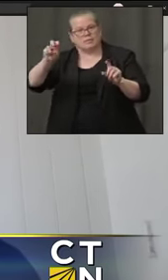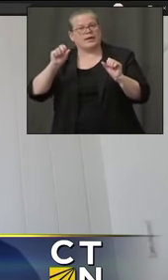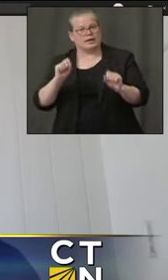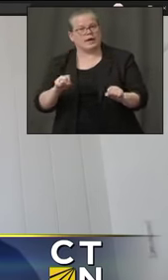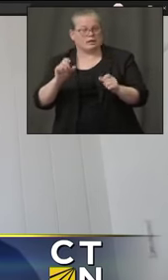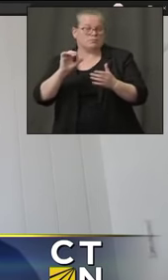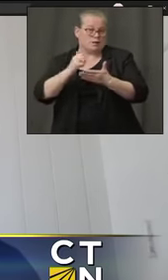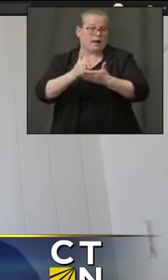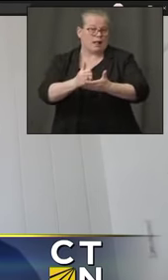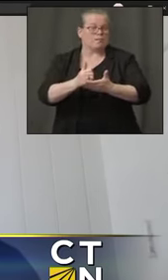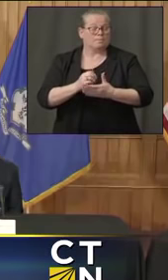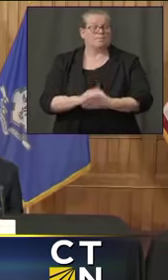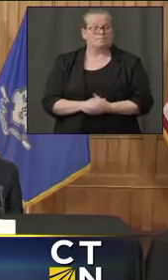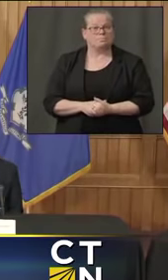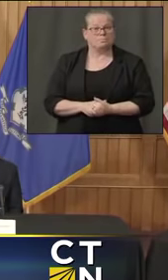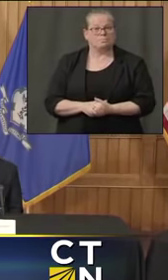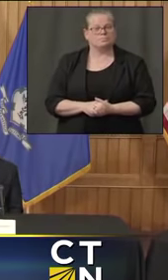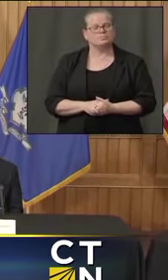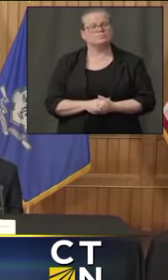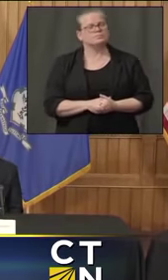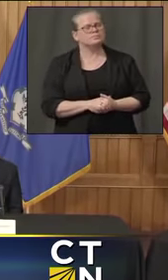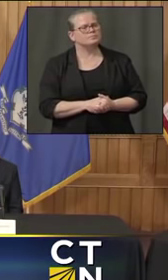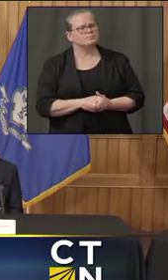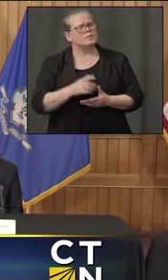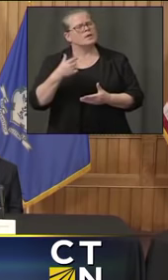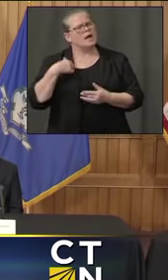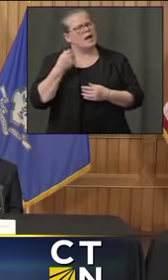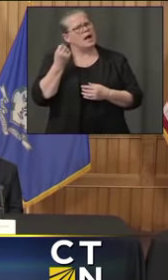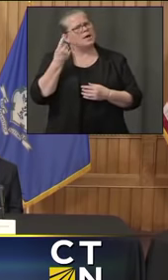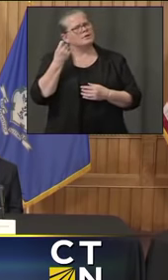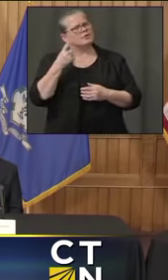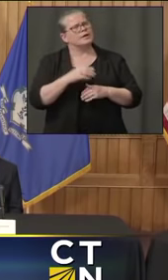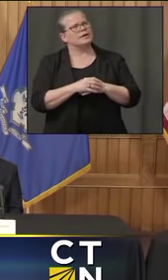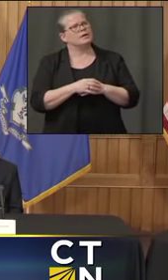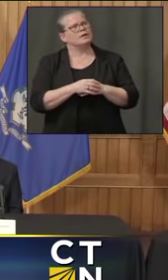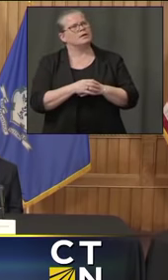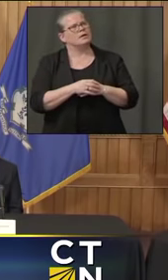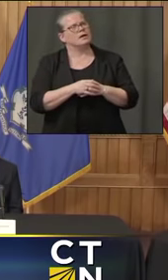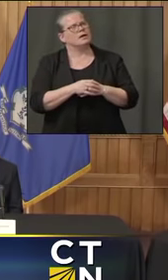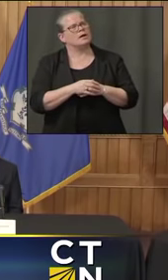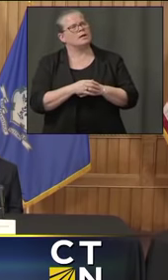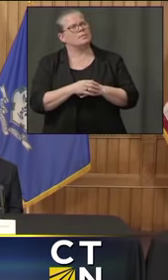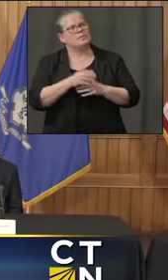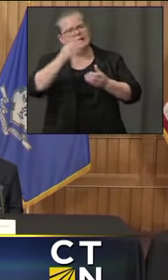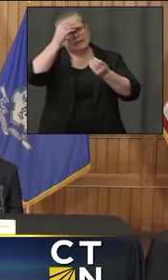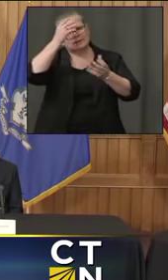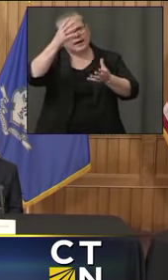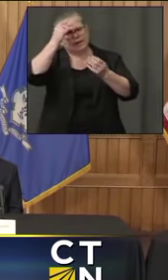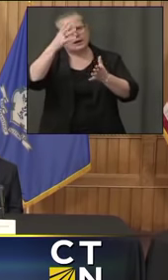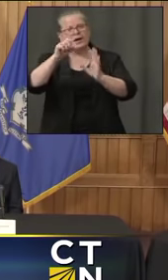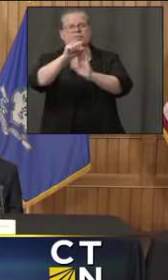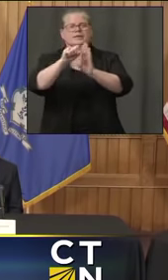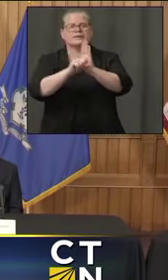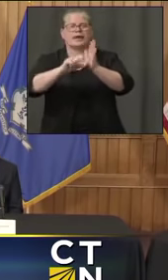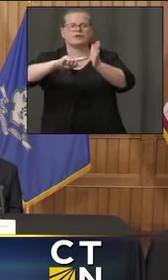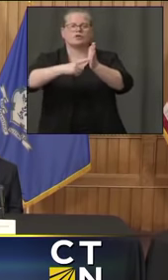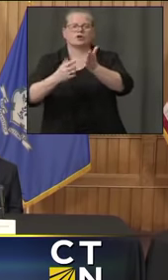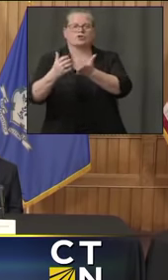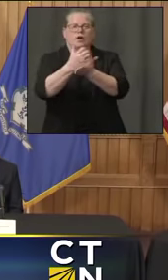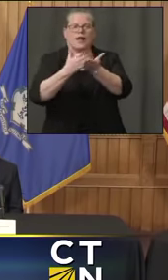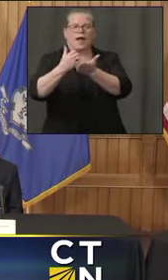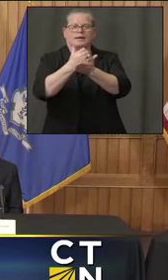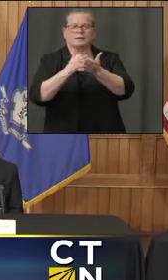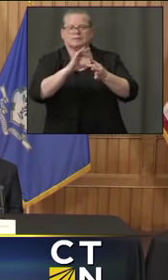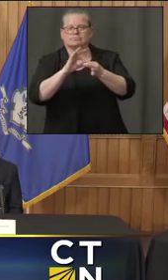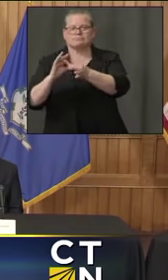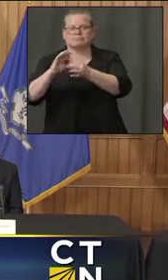And I understand that the state began gathering data regarding the COVID-19 homes, I think, on last